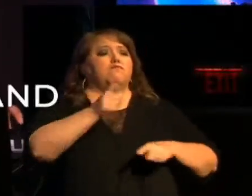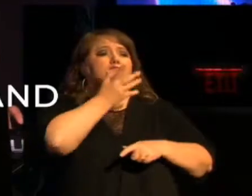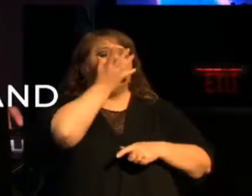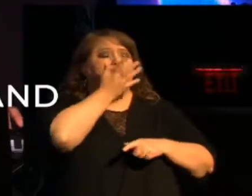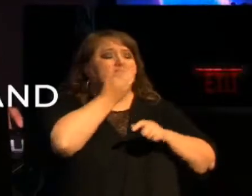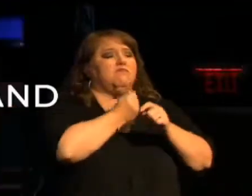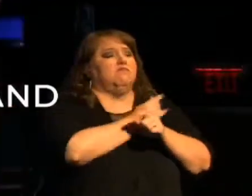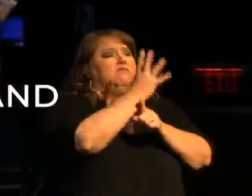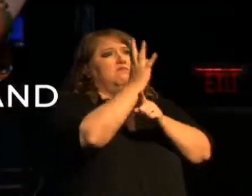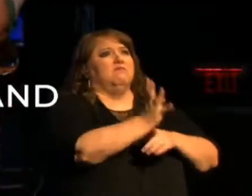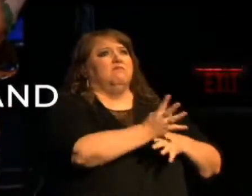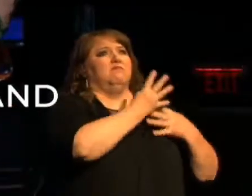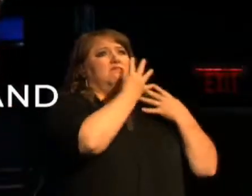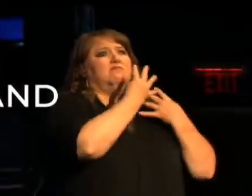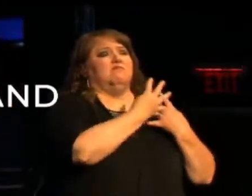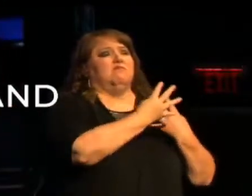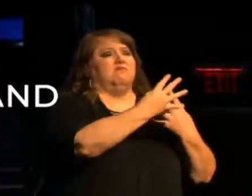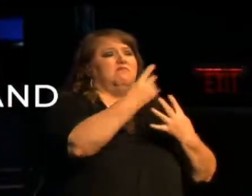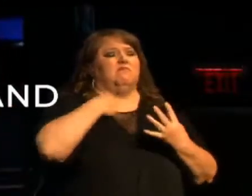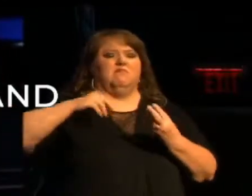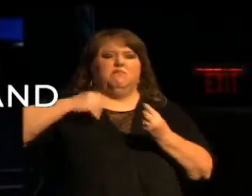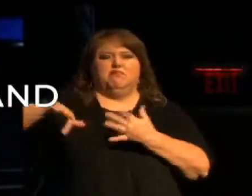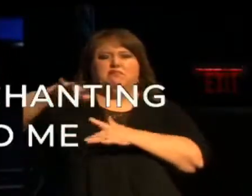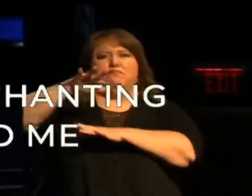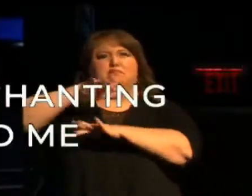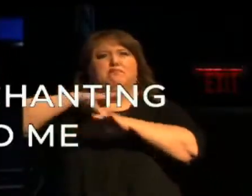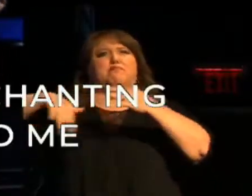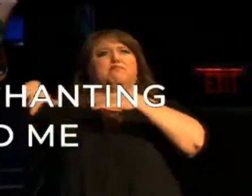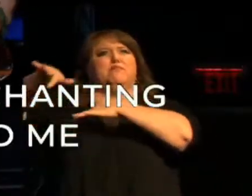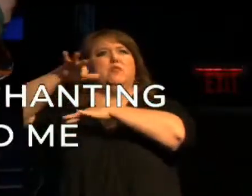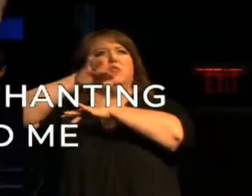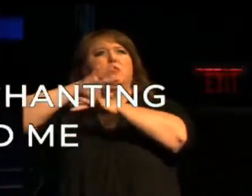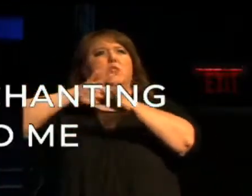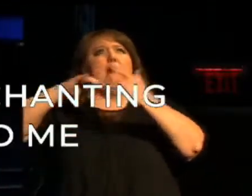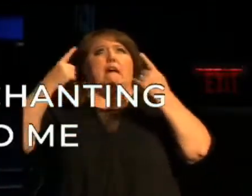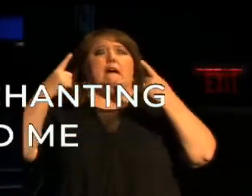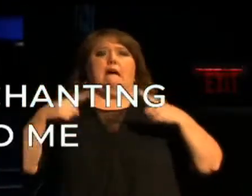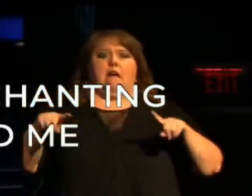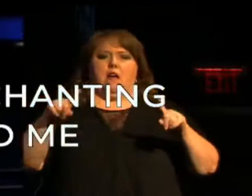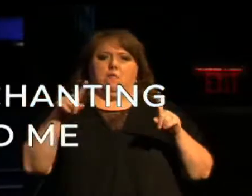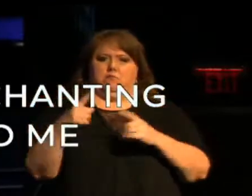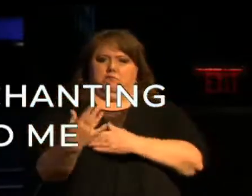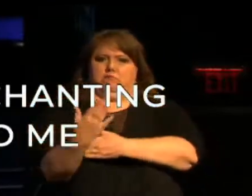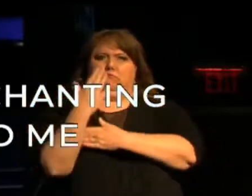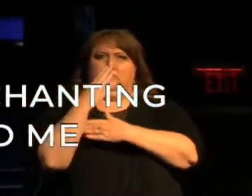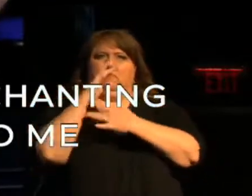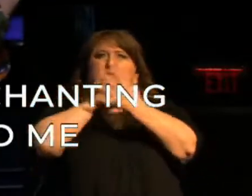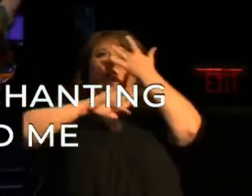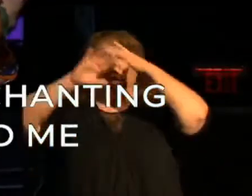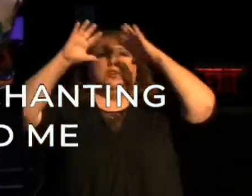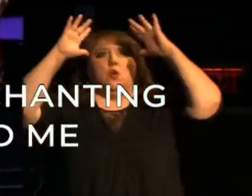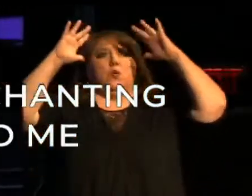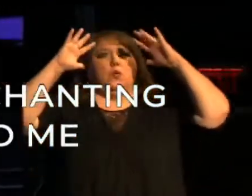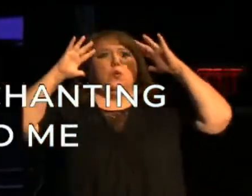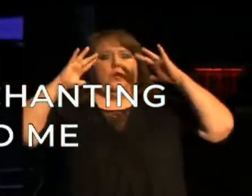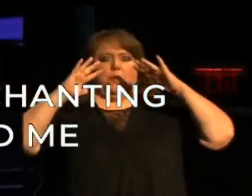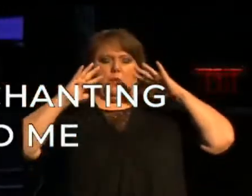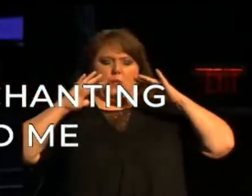waving and the dust clouds rolling, as the fog was lifting, a voice